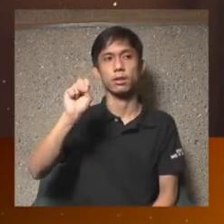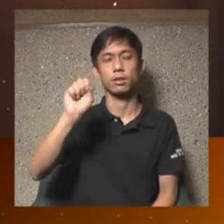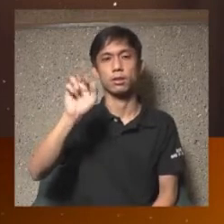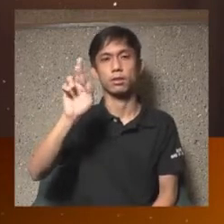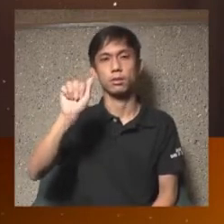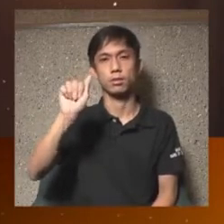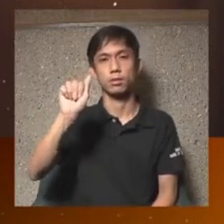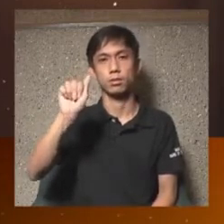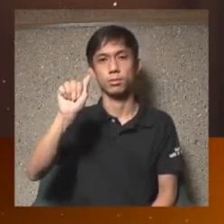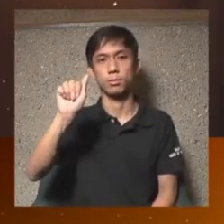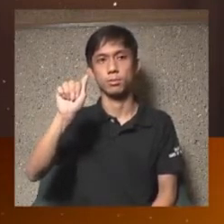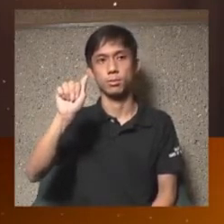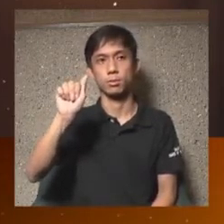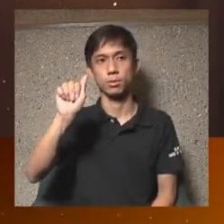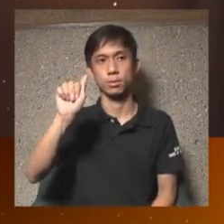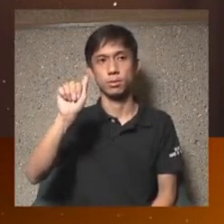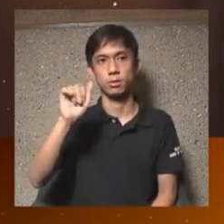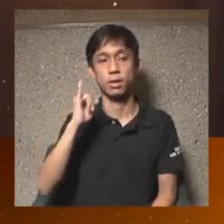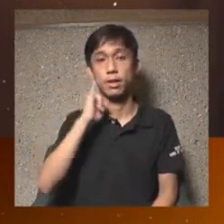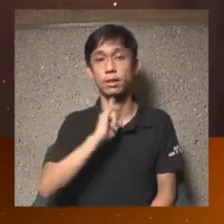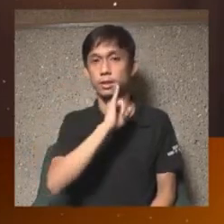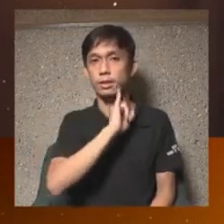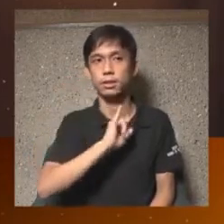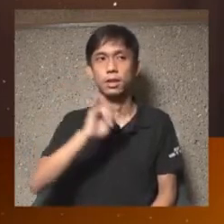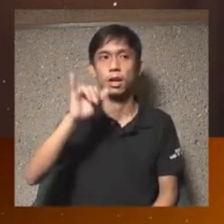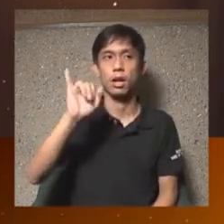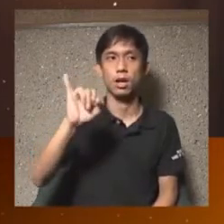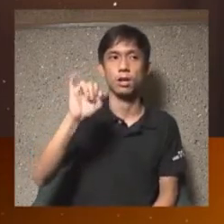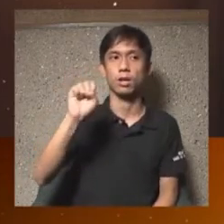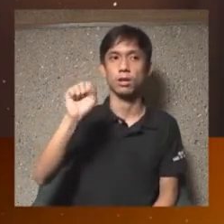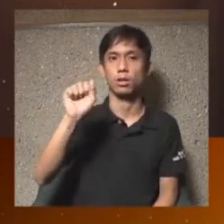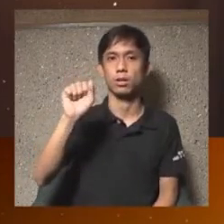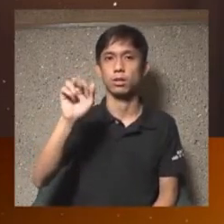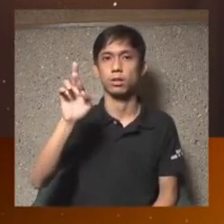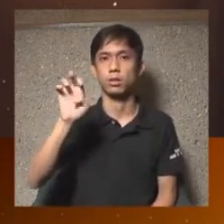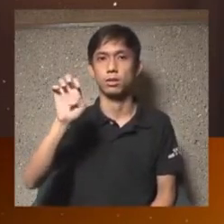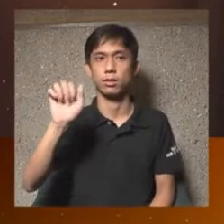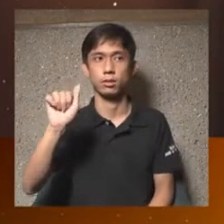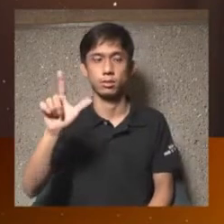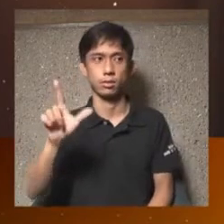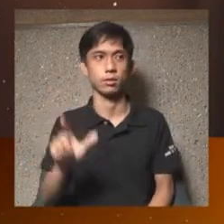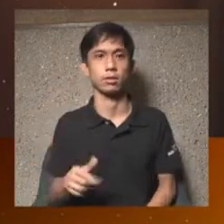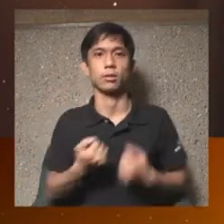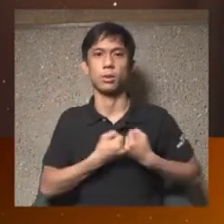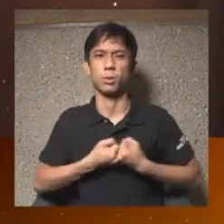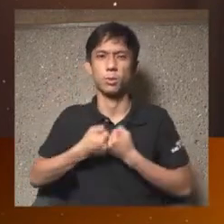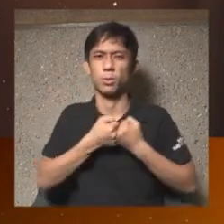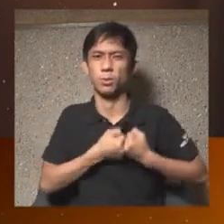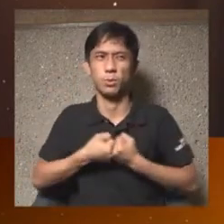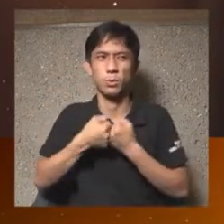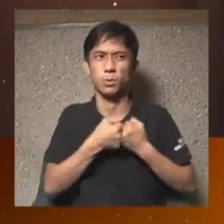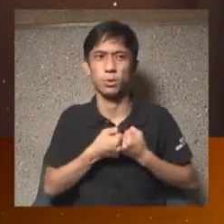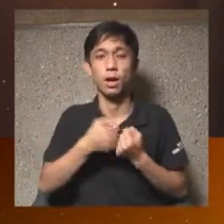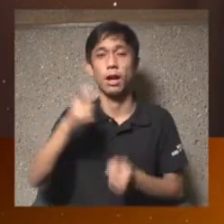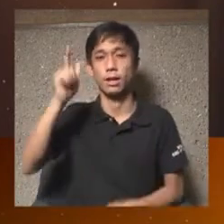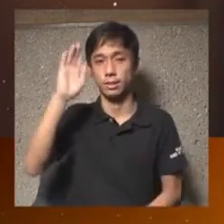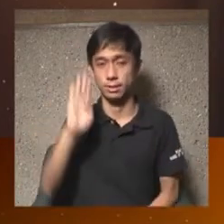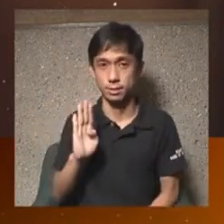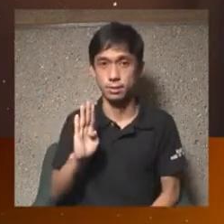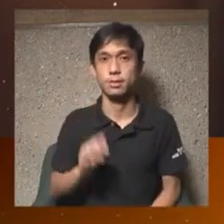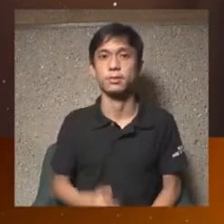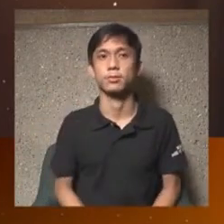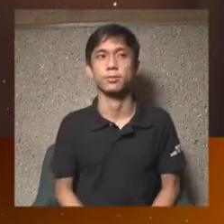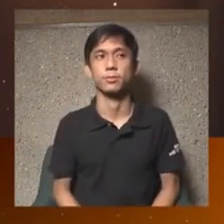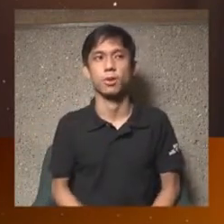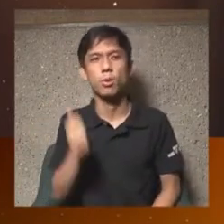with men and have won. Please tell me your name, Jacob said. Why do you want to